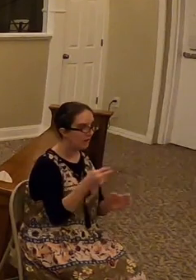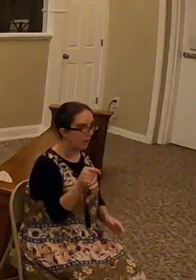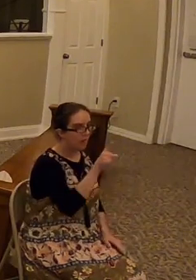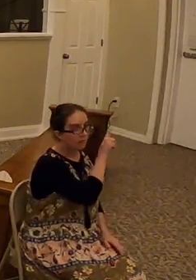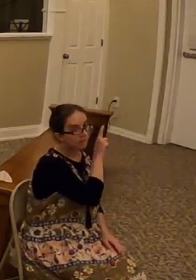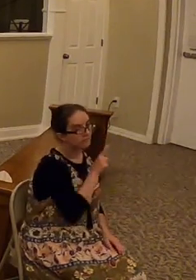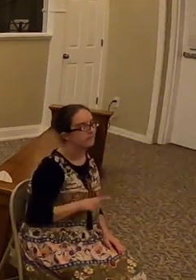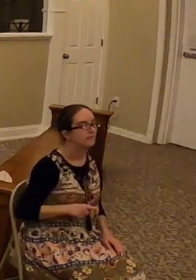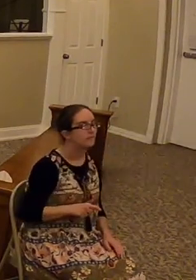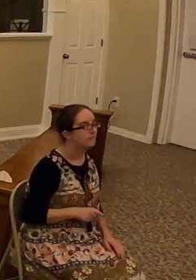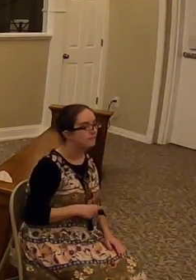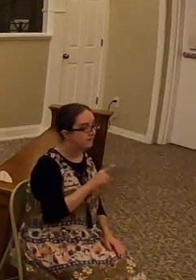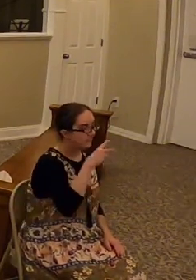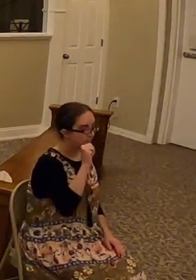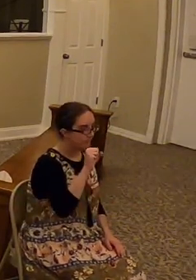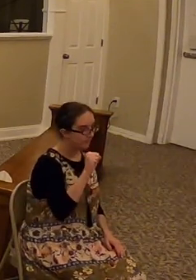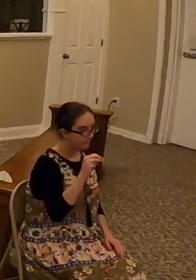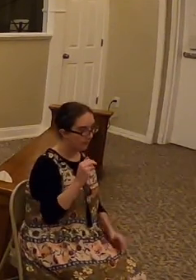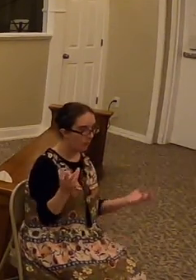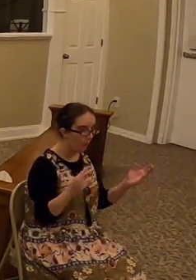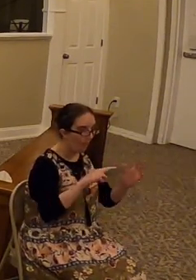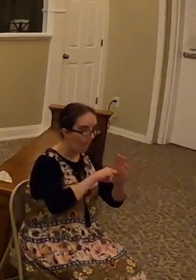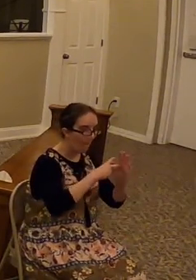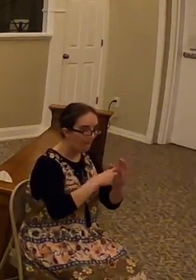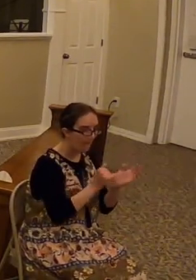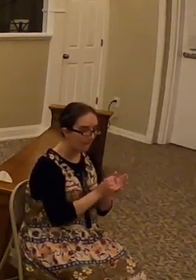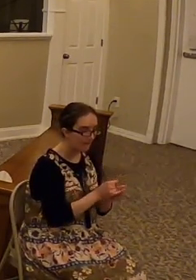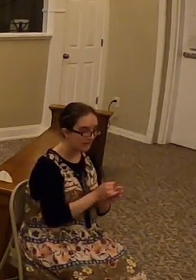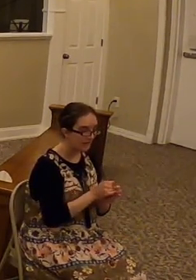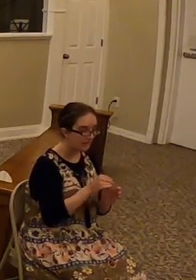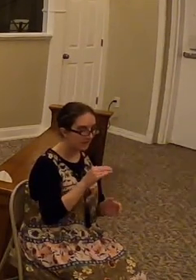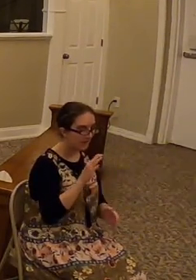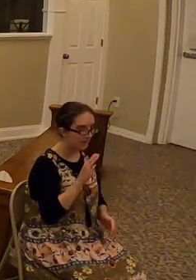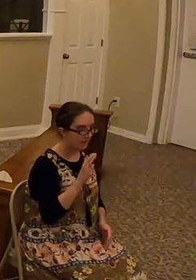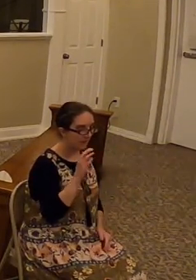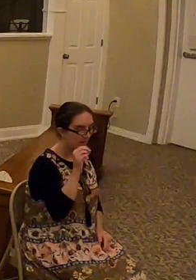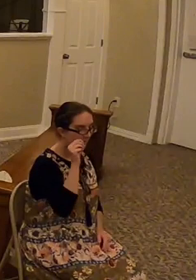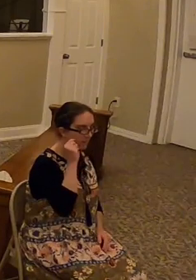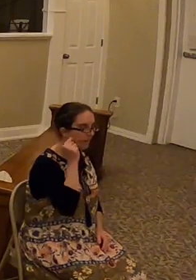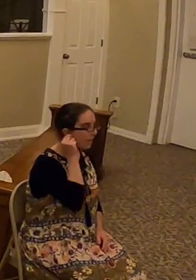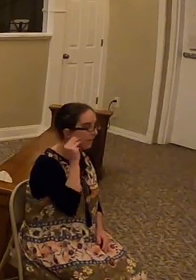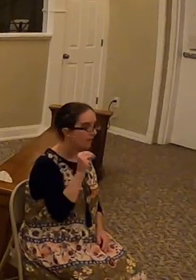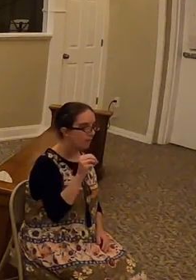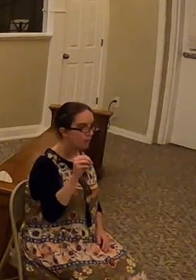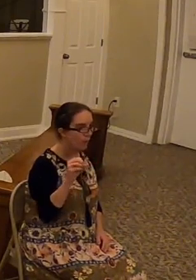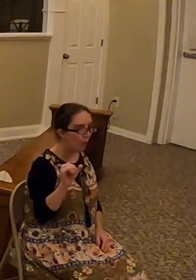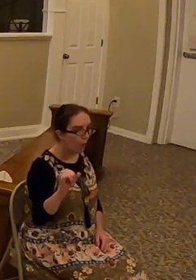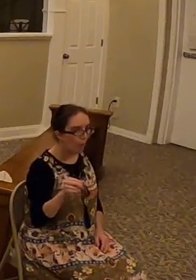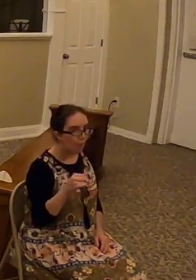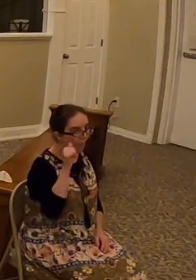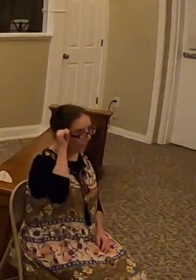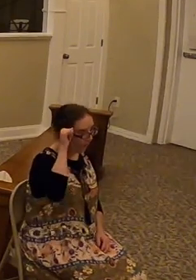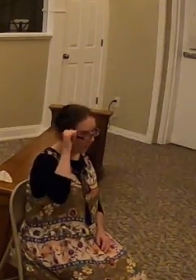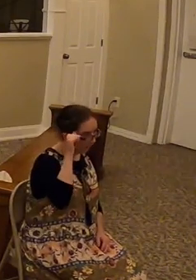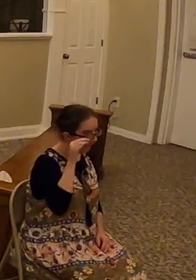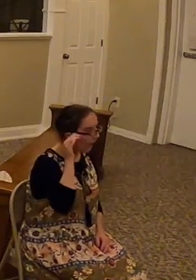of the Lord. And Samuel said, what meaneth then this bleating of the sheep in my ears and the lowing of the oxen which I hear? I hear some sheep